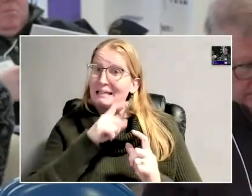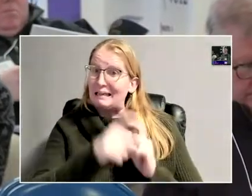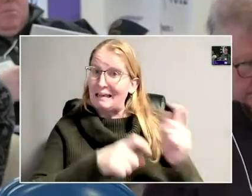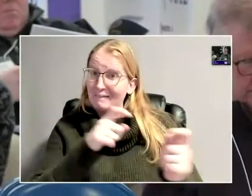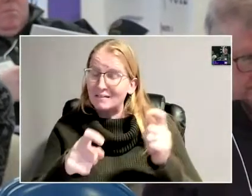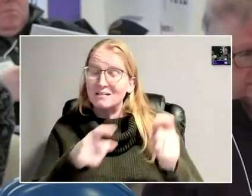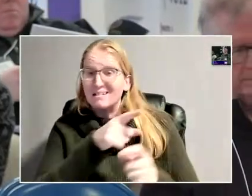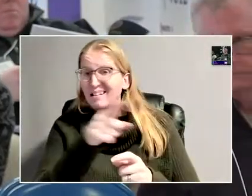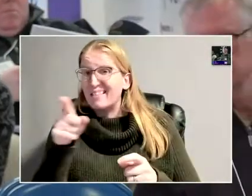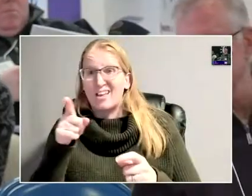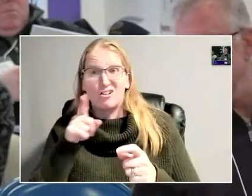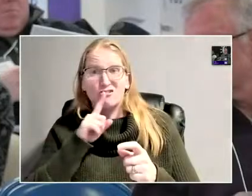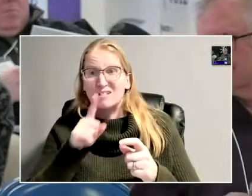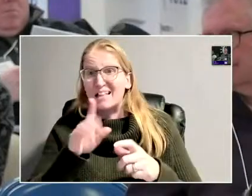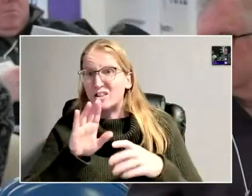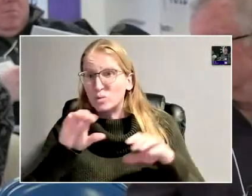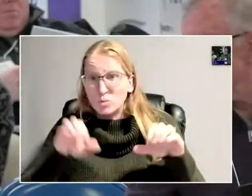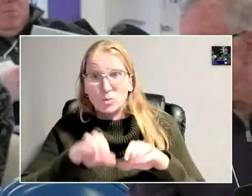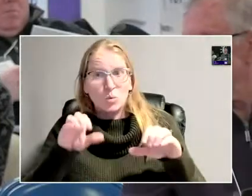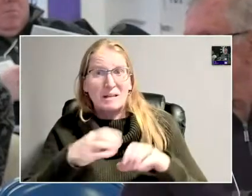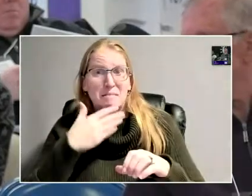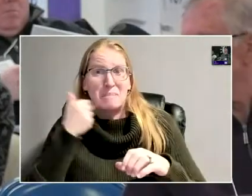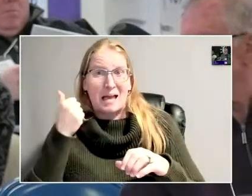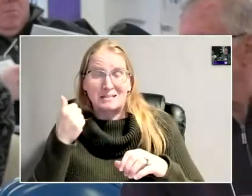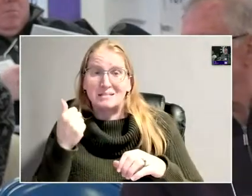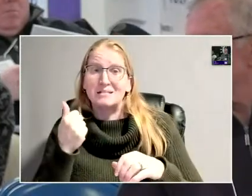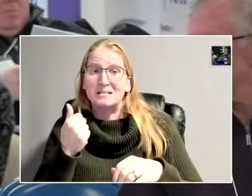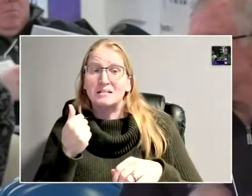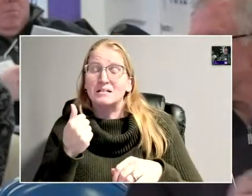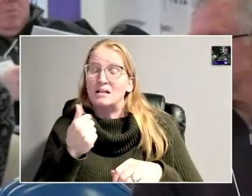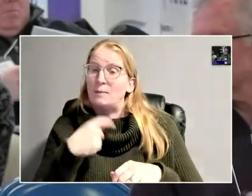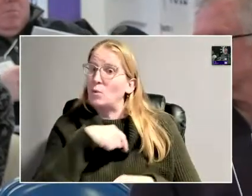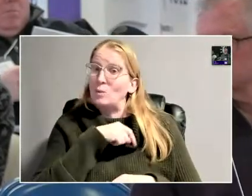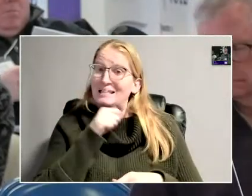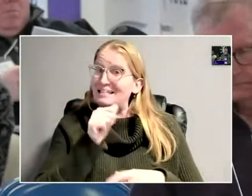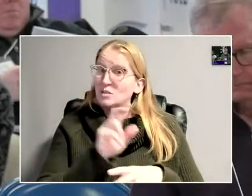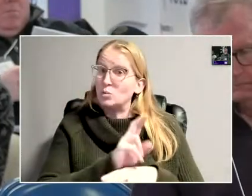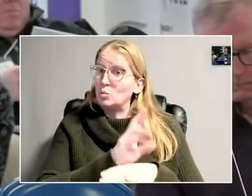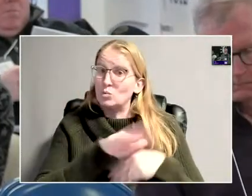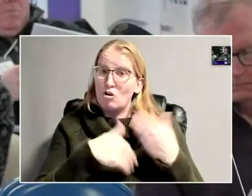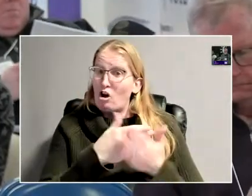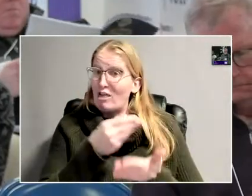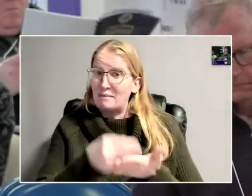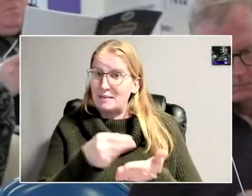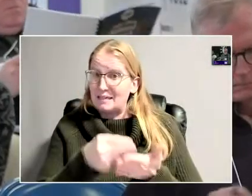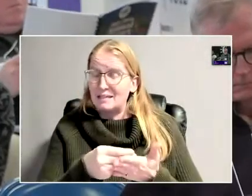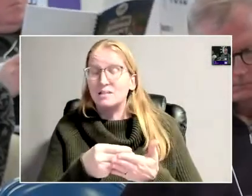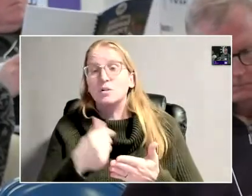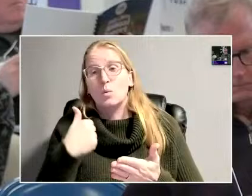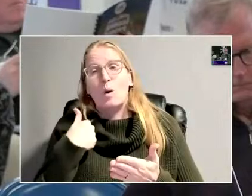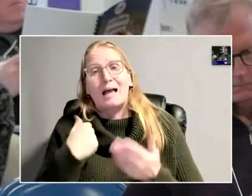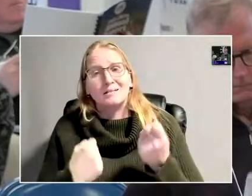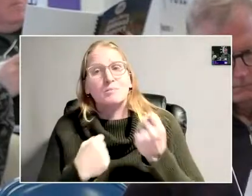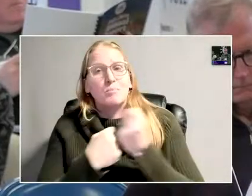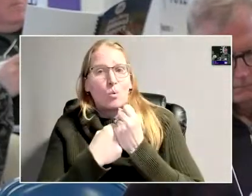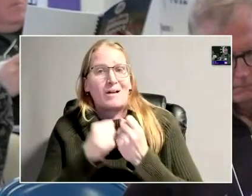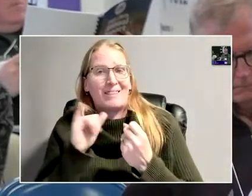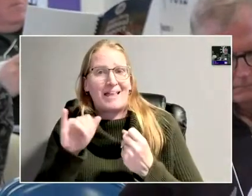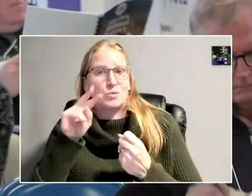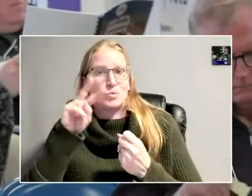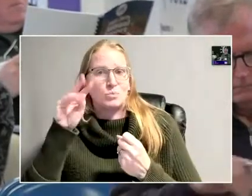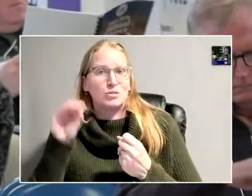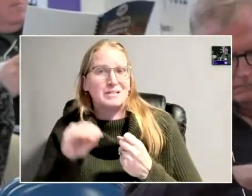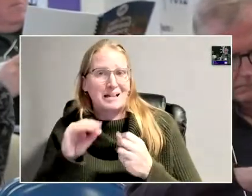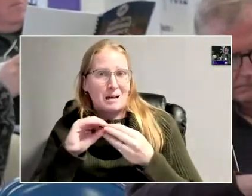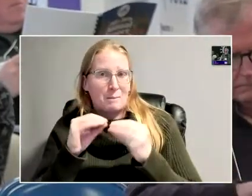capacity that uh we didn't use that all up so um I will support the 2% again